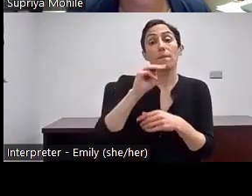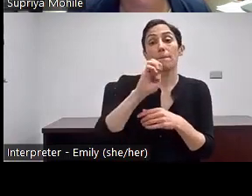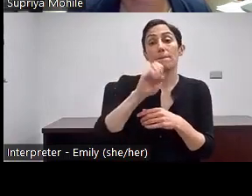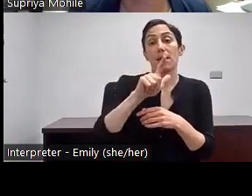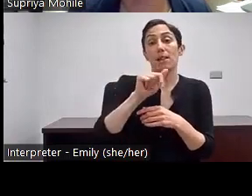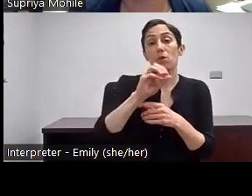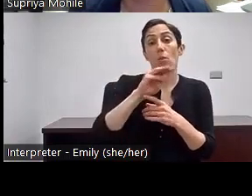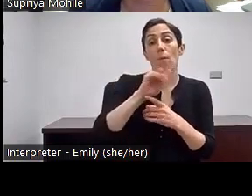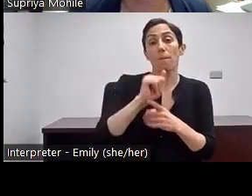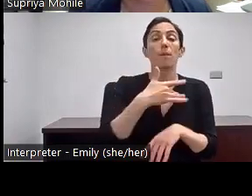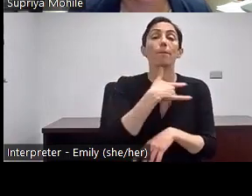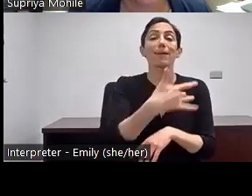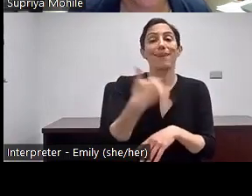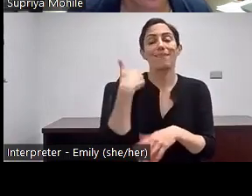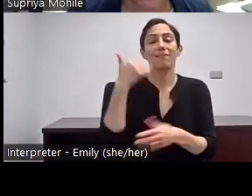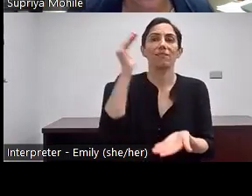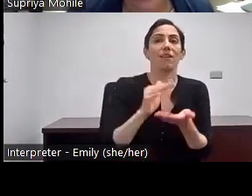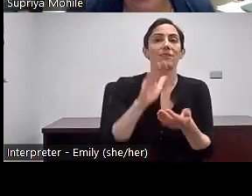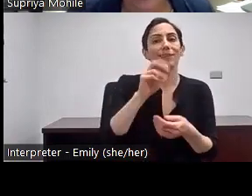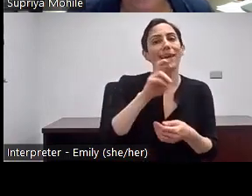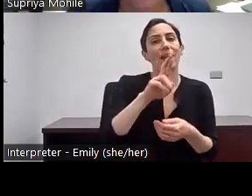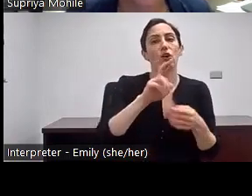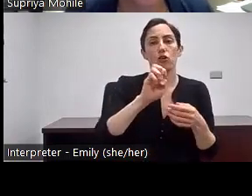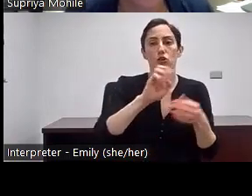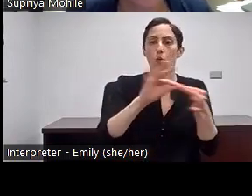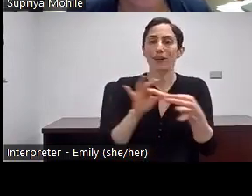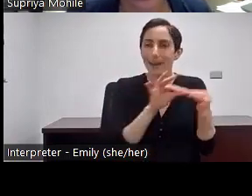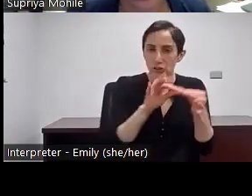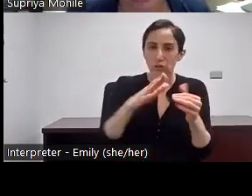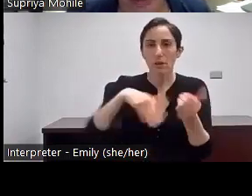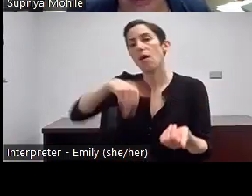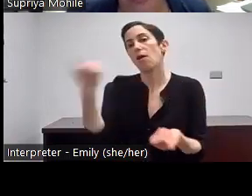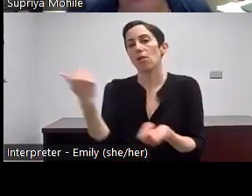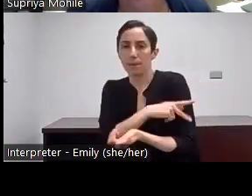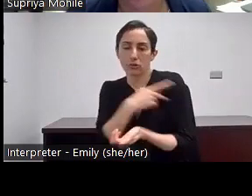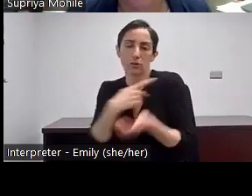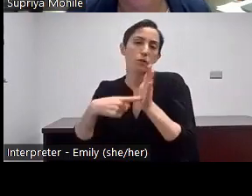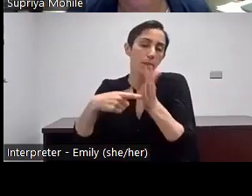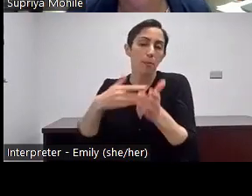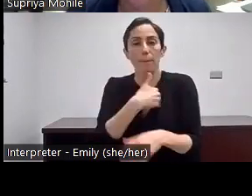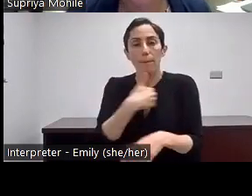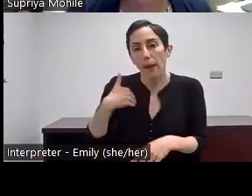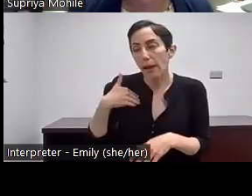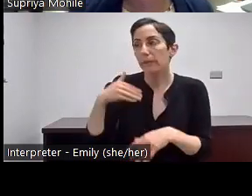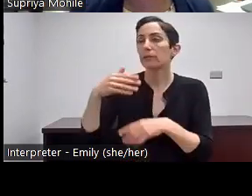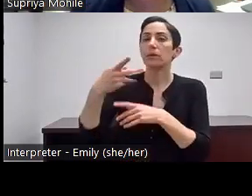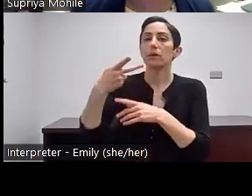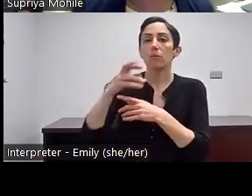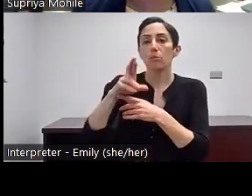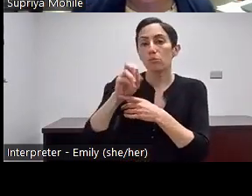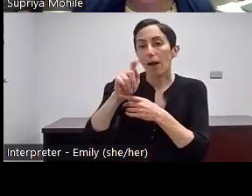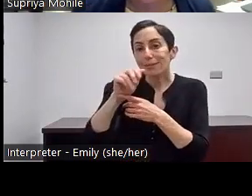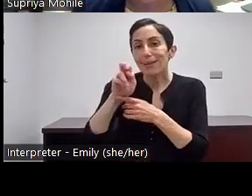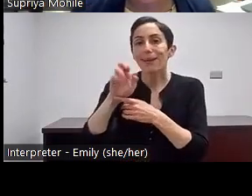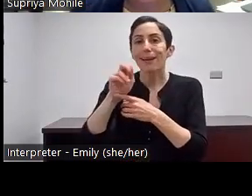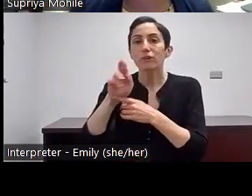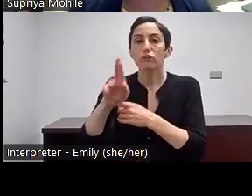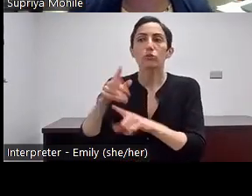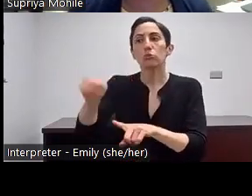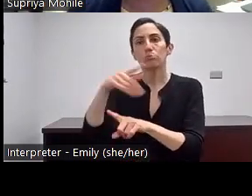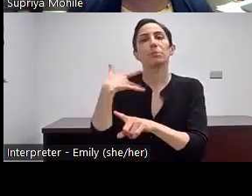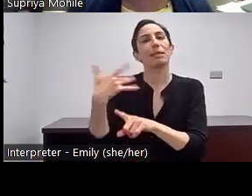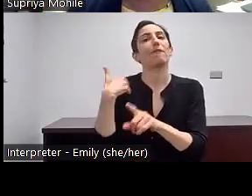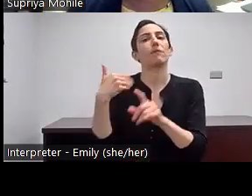care coordination than other patients if you compare it to patients with breast cancer or prostate cancer. And so I think rare